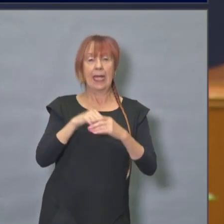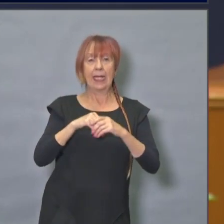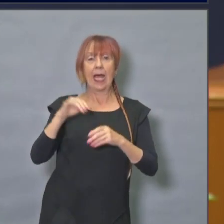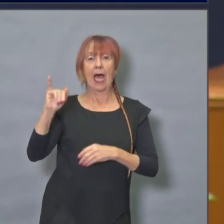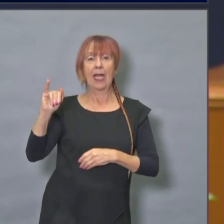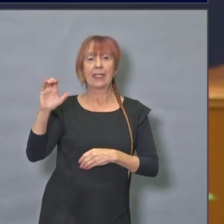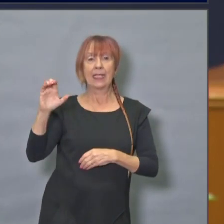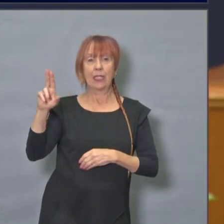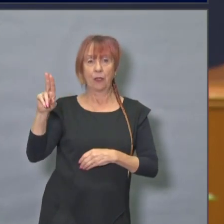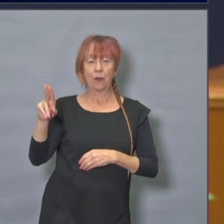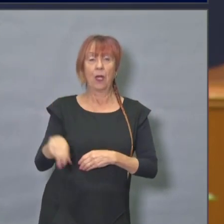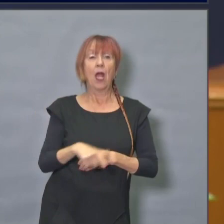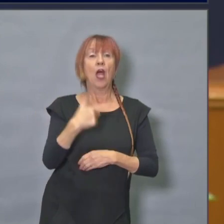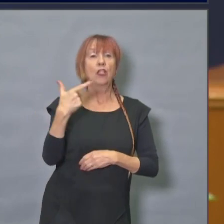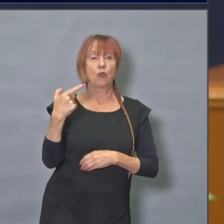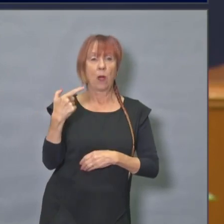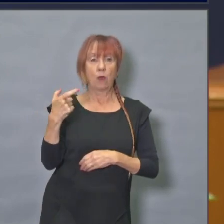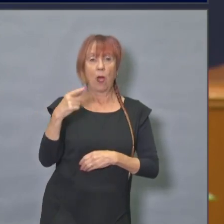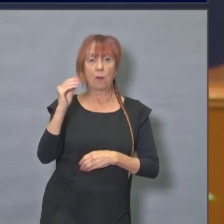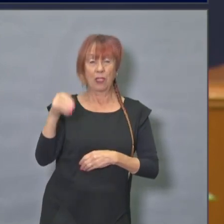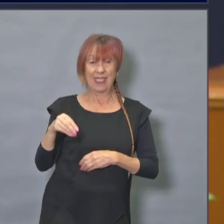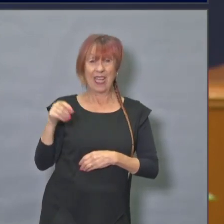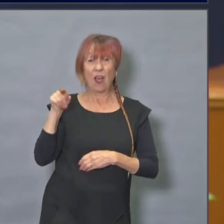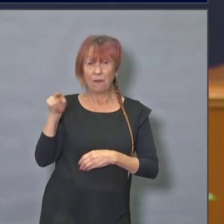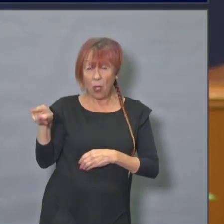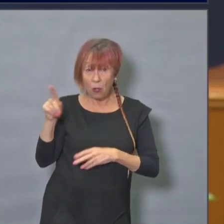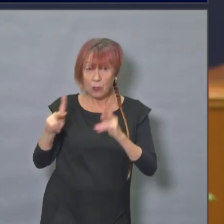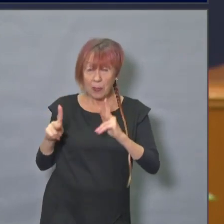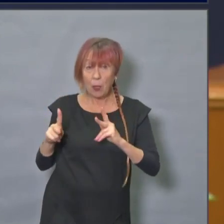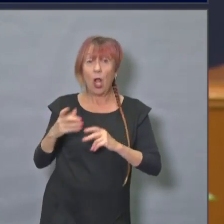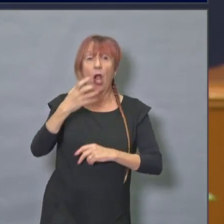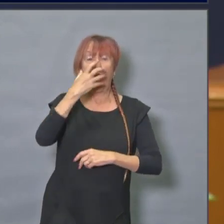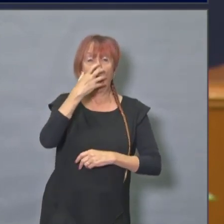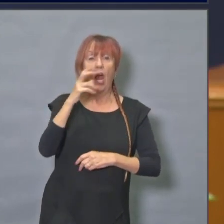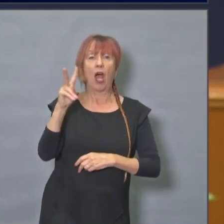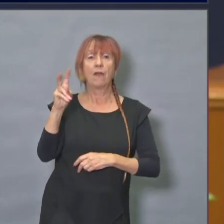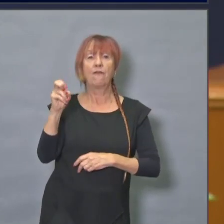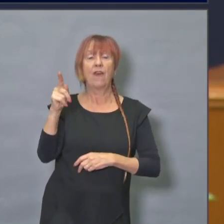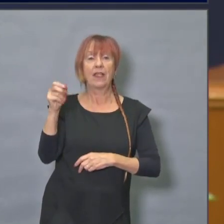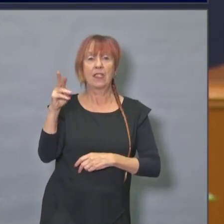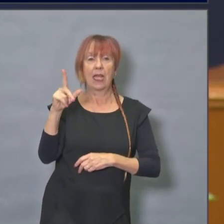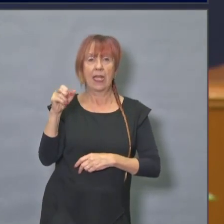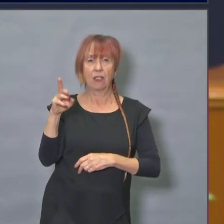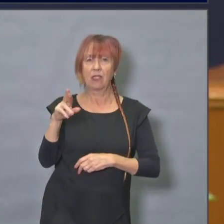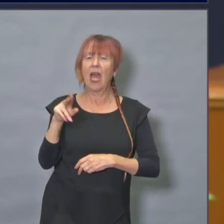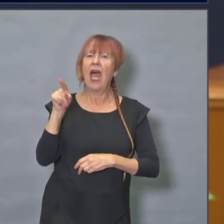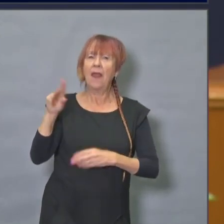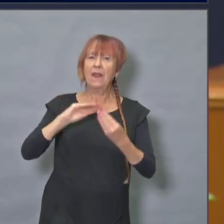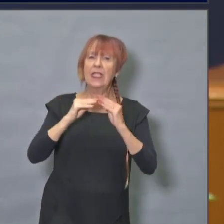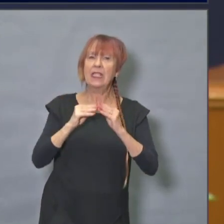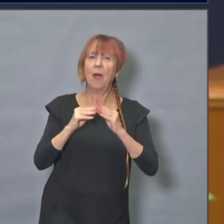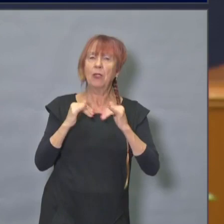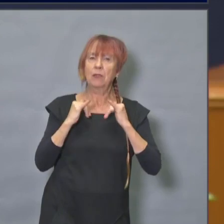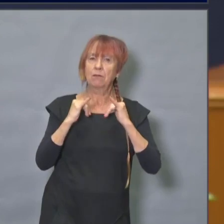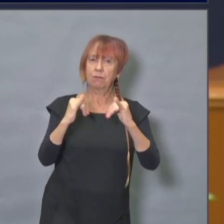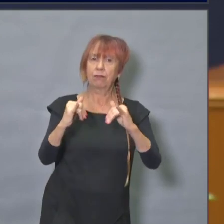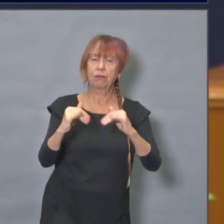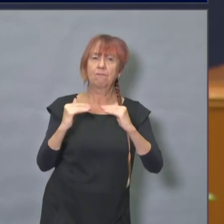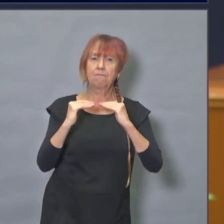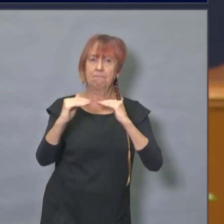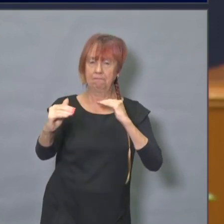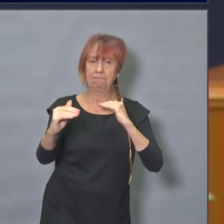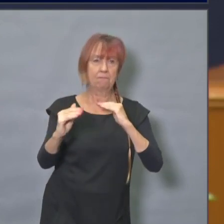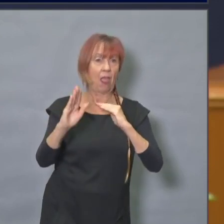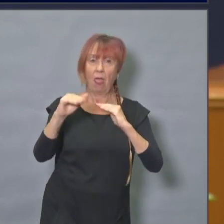and 21% of these people are on ventilators. And these numbers have remained fairly consistent. We've